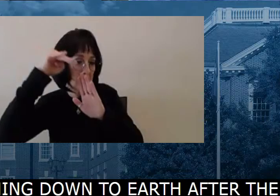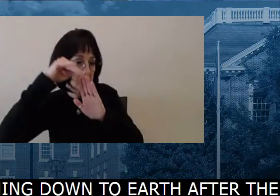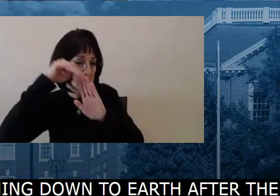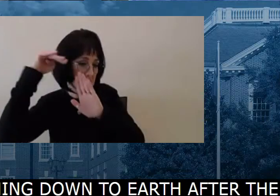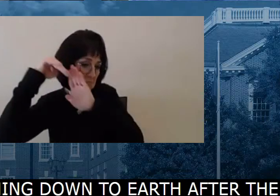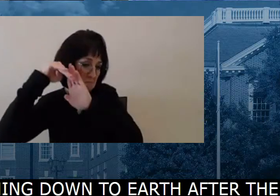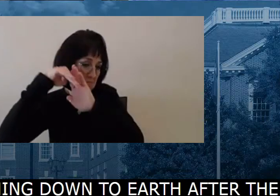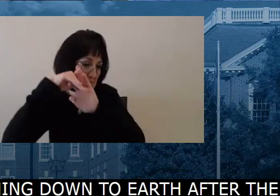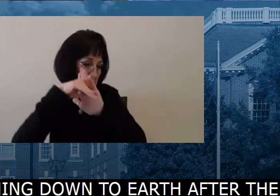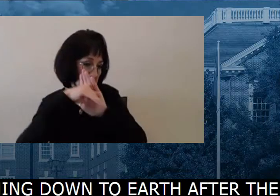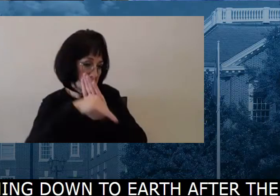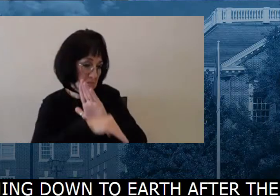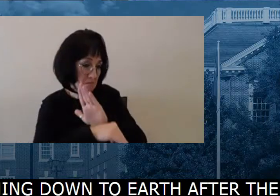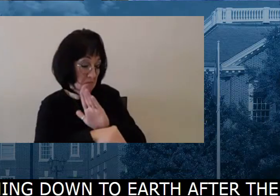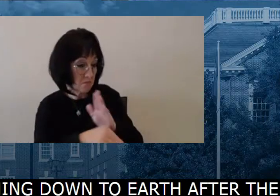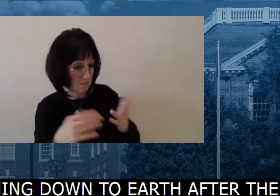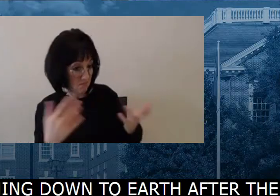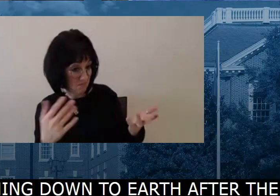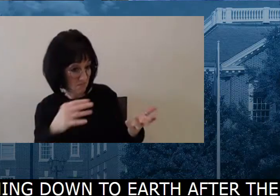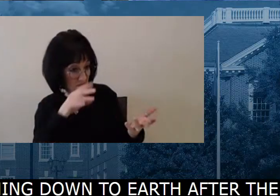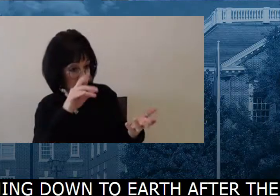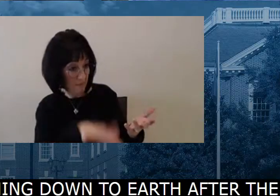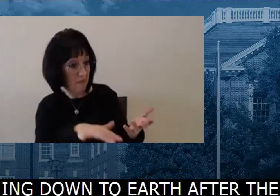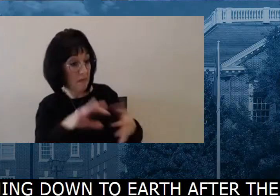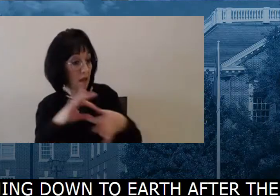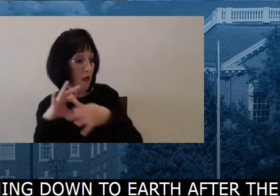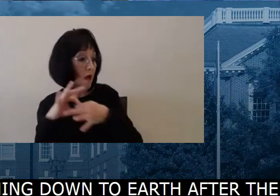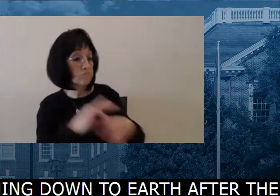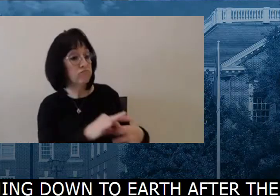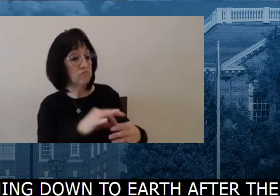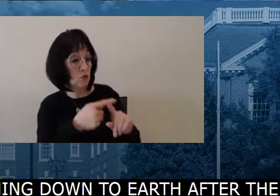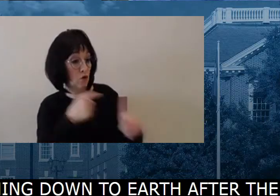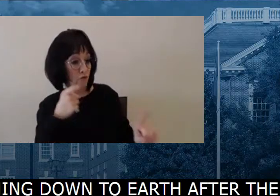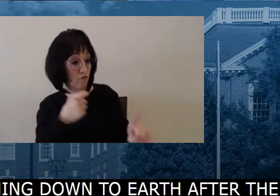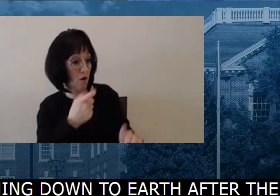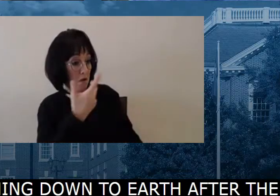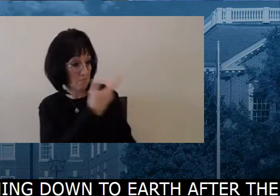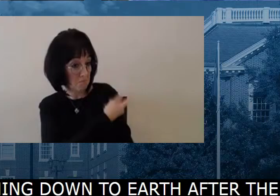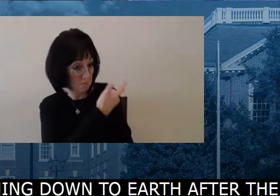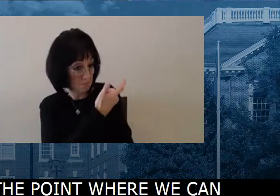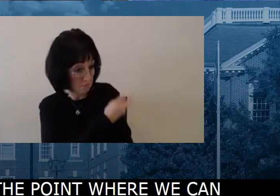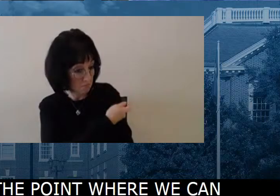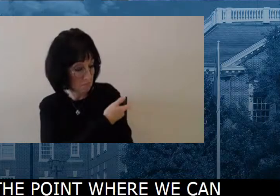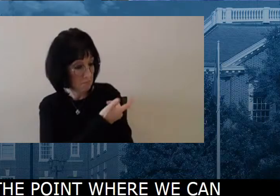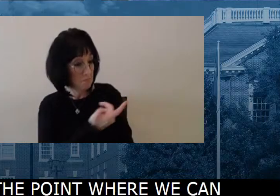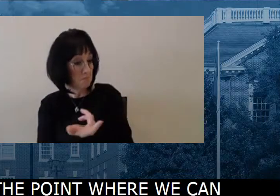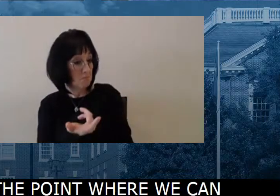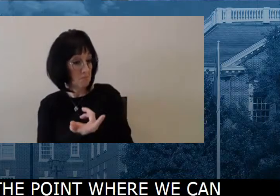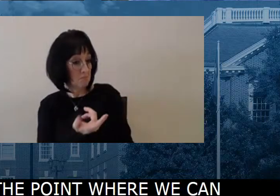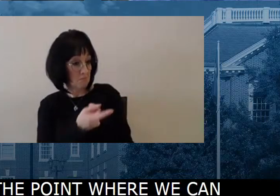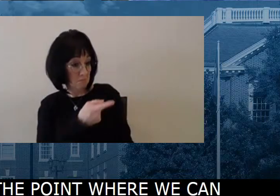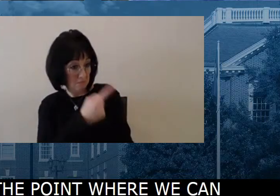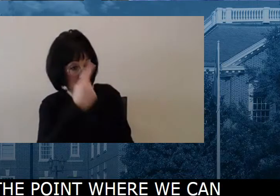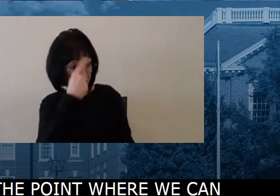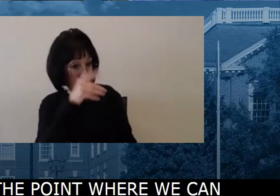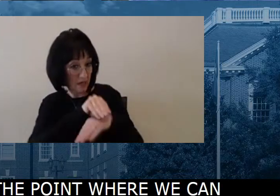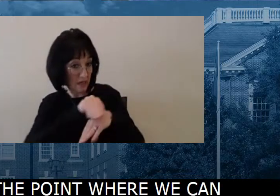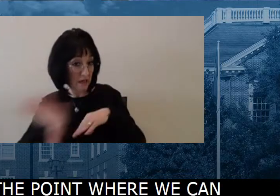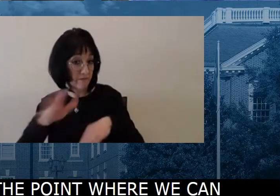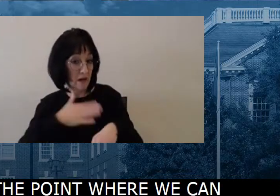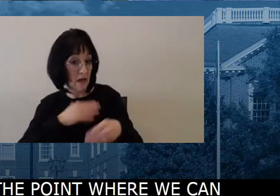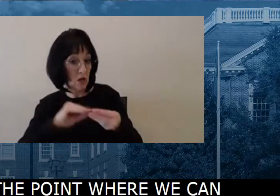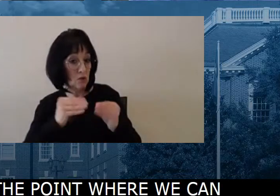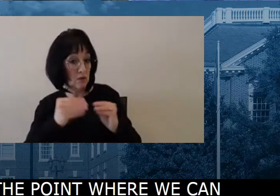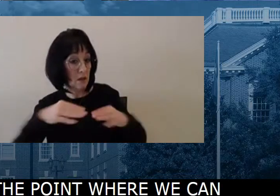to how many vaccinations are out there? Is that having an effect on our overall numbers yet? Dr.